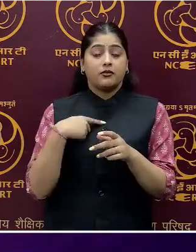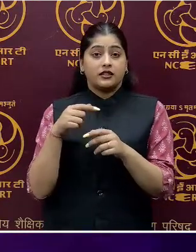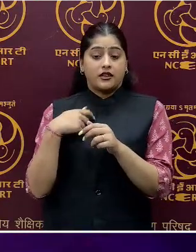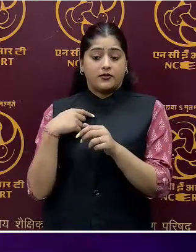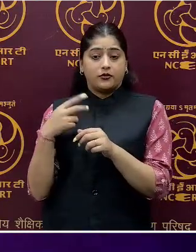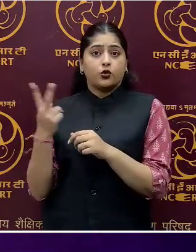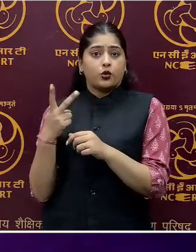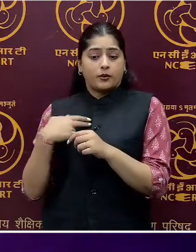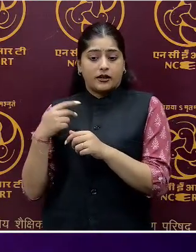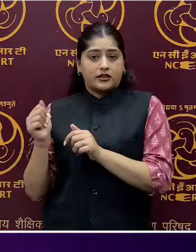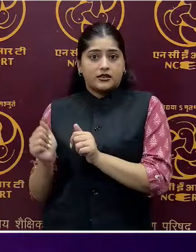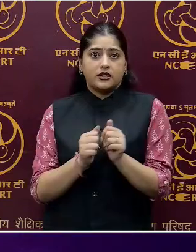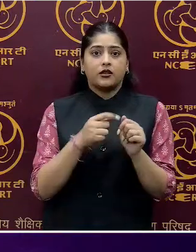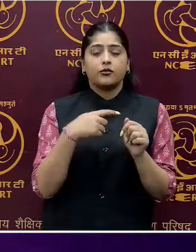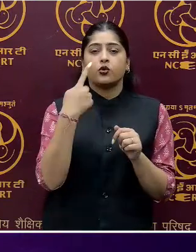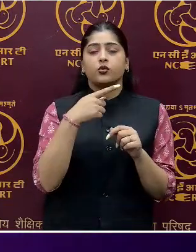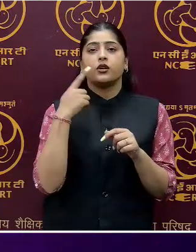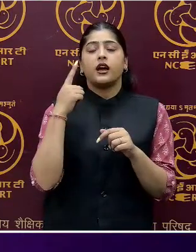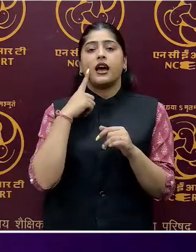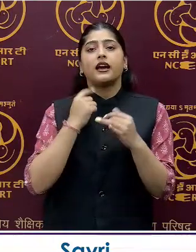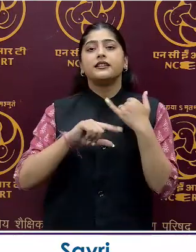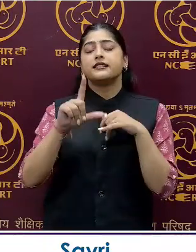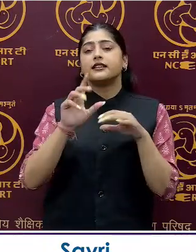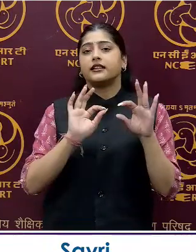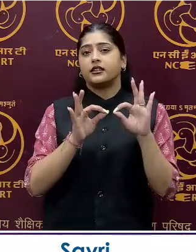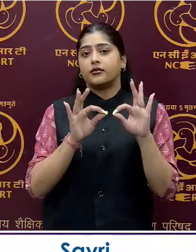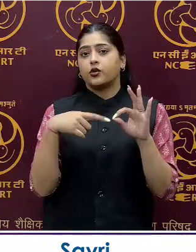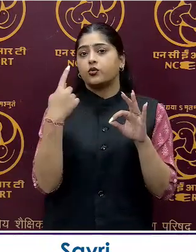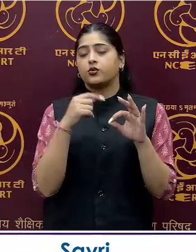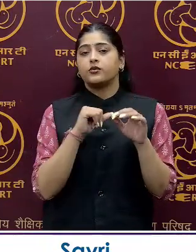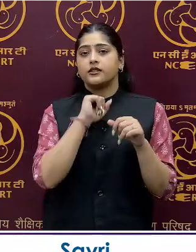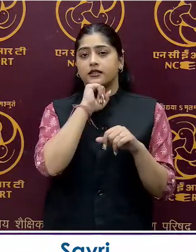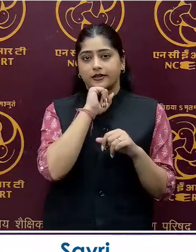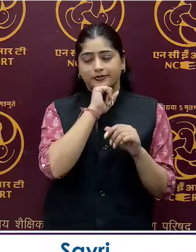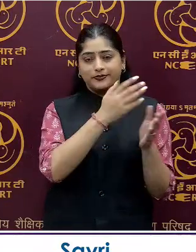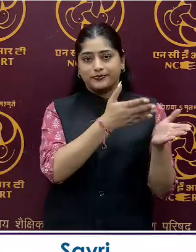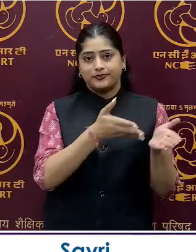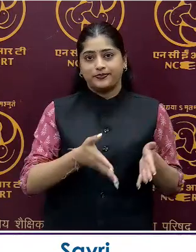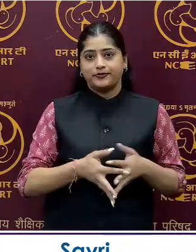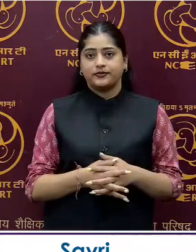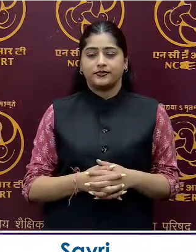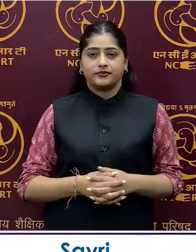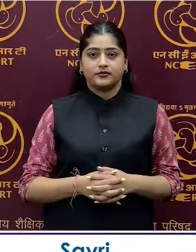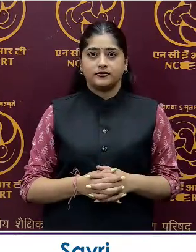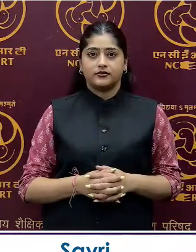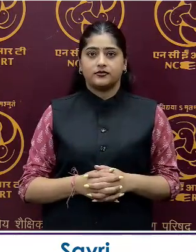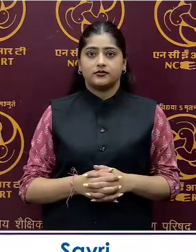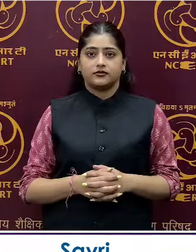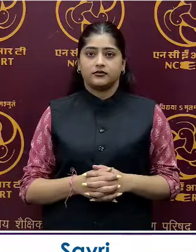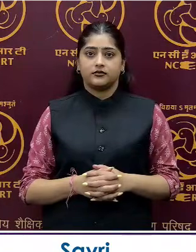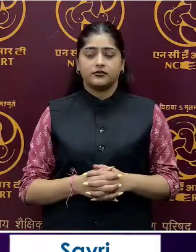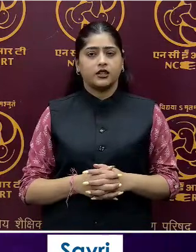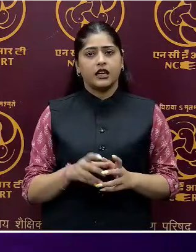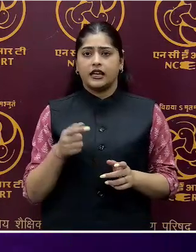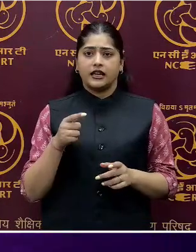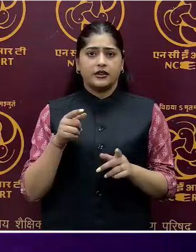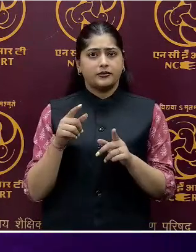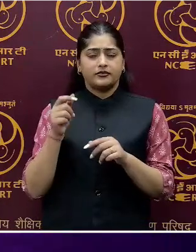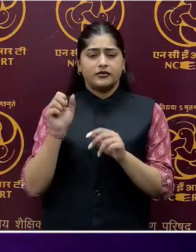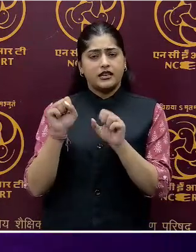by our Indian Sign Language interpreter, Miss Savri Rohila. Savri, we welcome you to the session. So ma'am, this is one